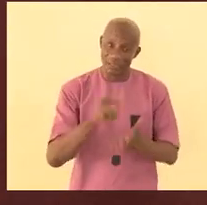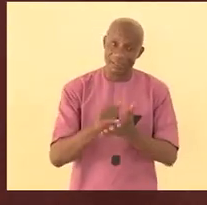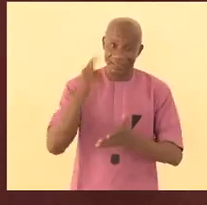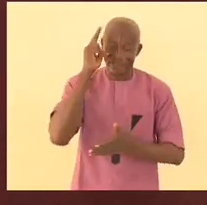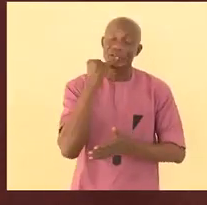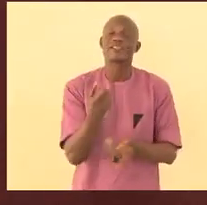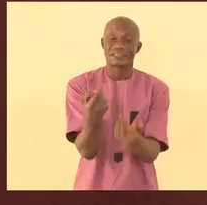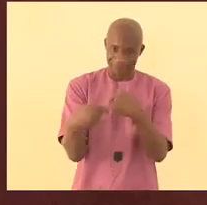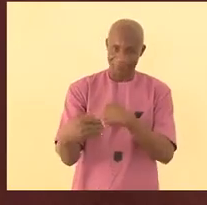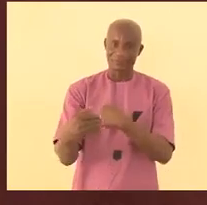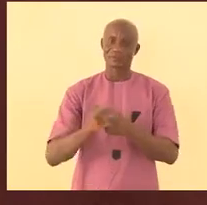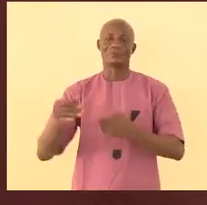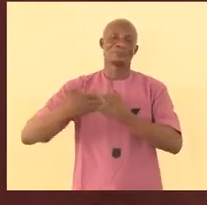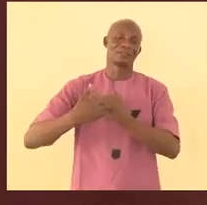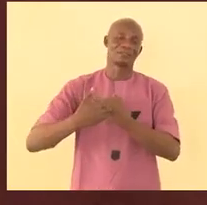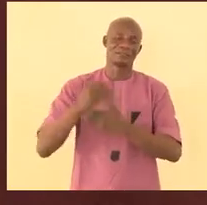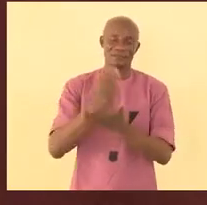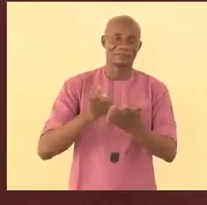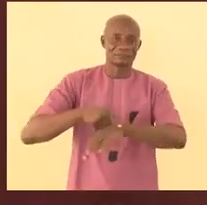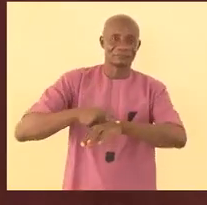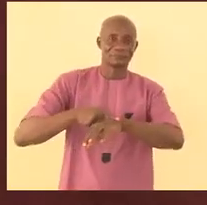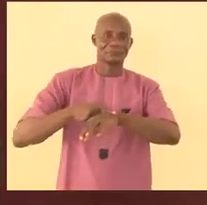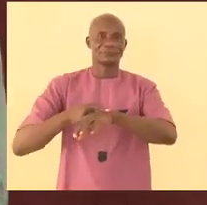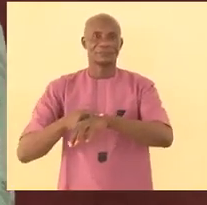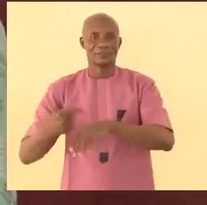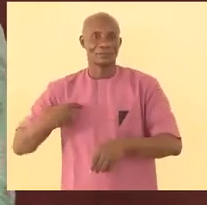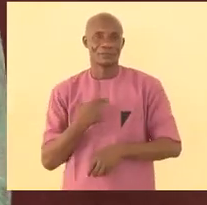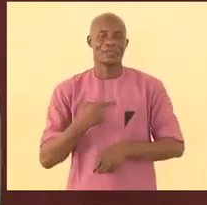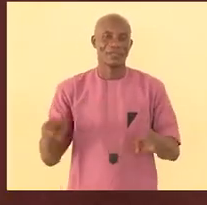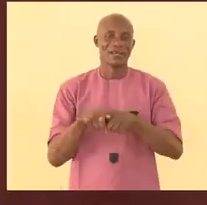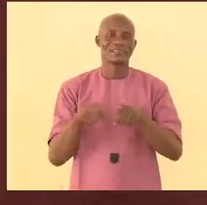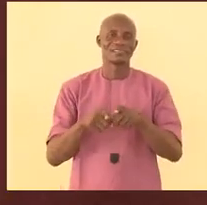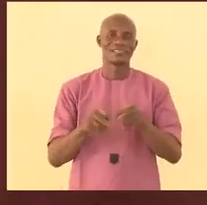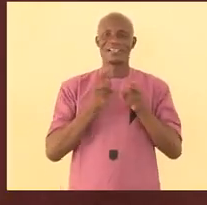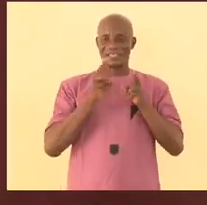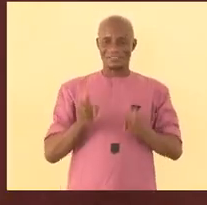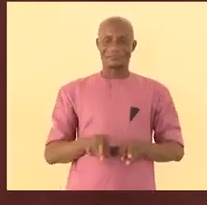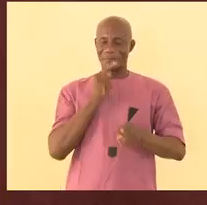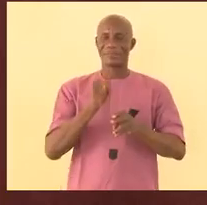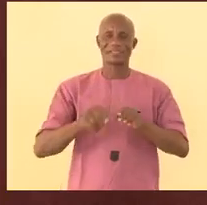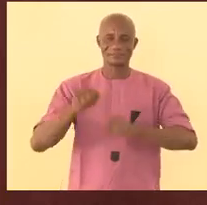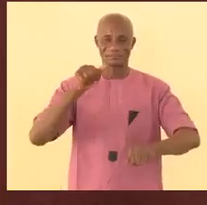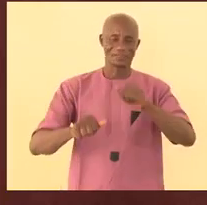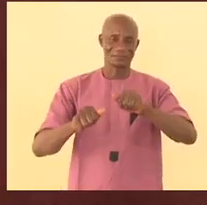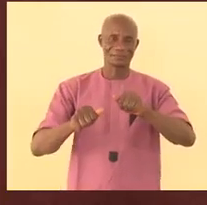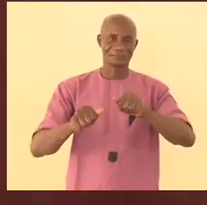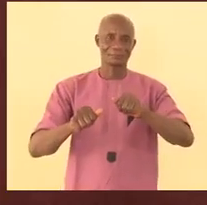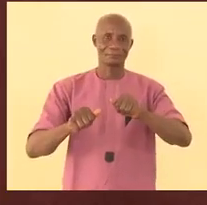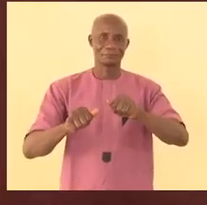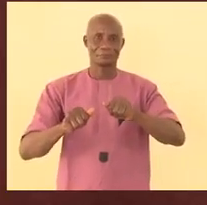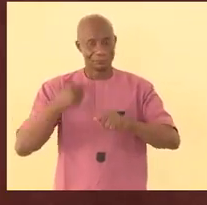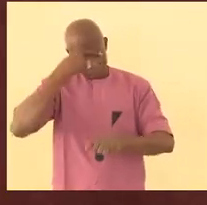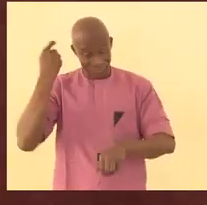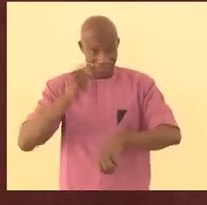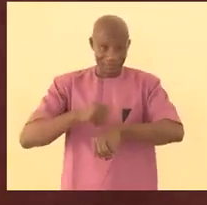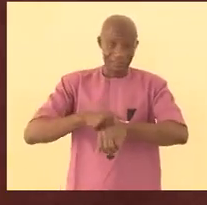back. He said he will come back, and sometimes we as human beings, we doubt because of the time that has